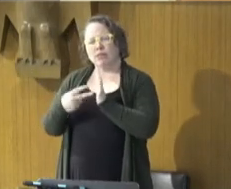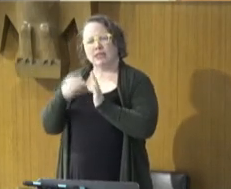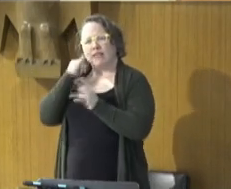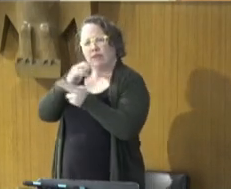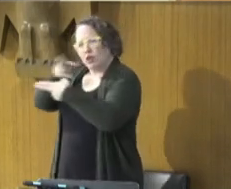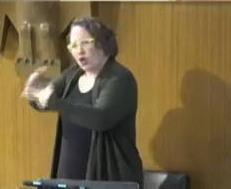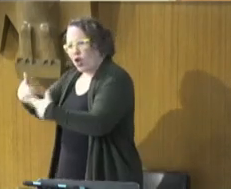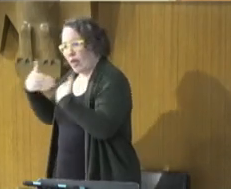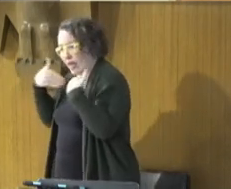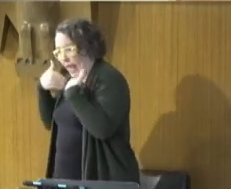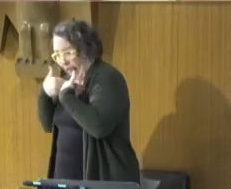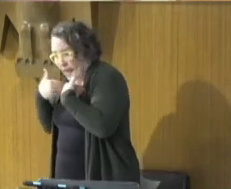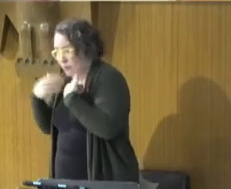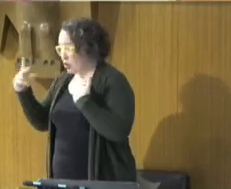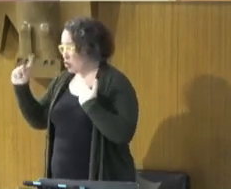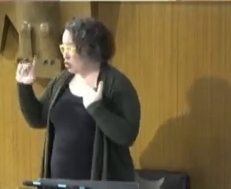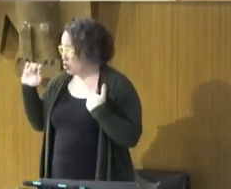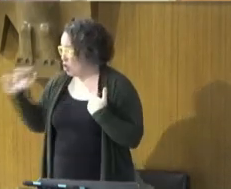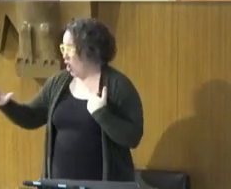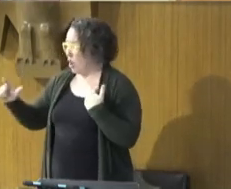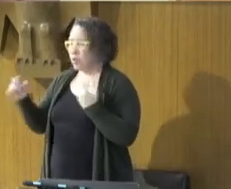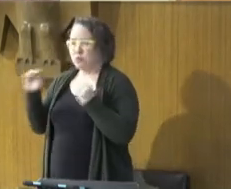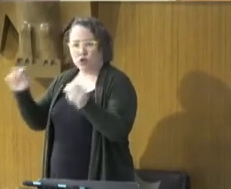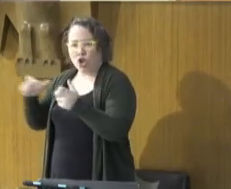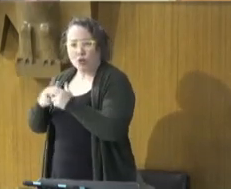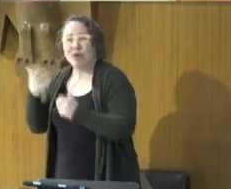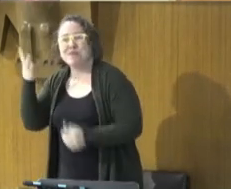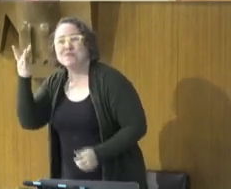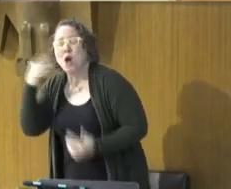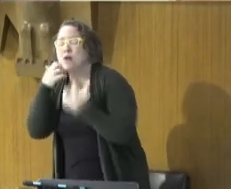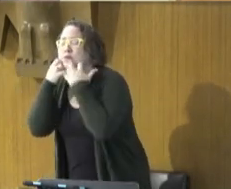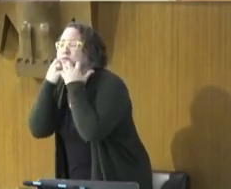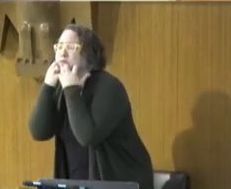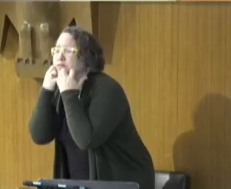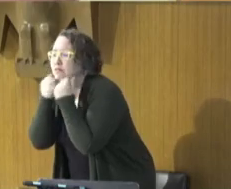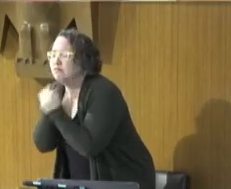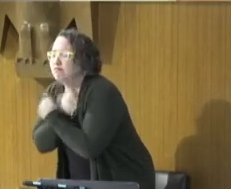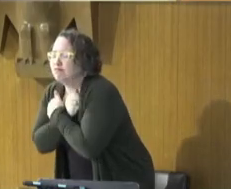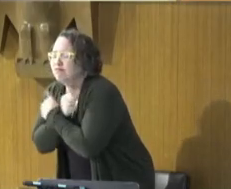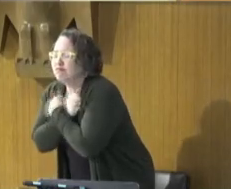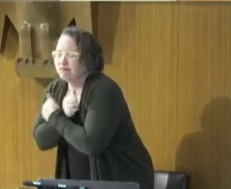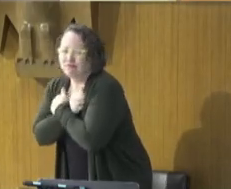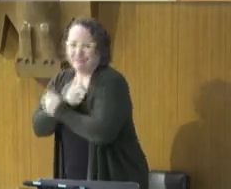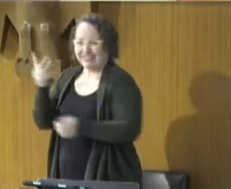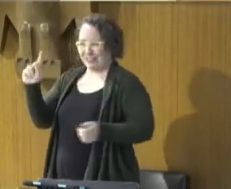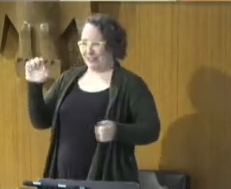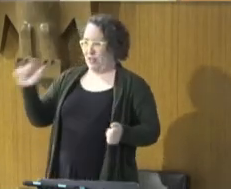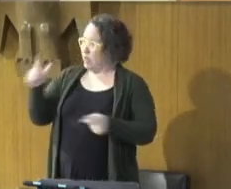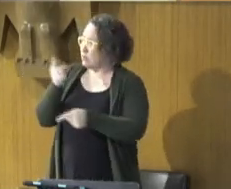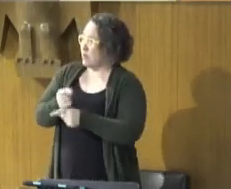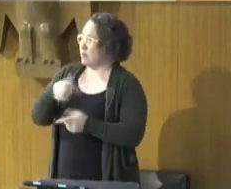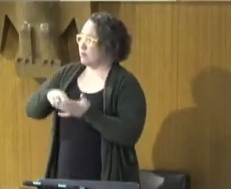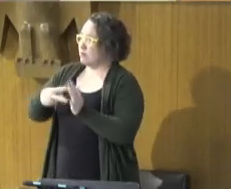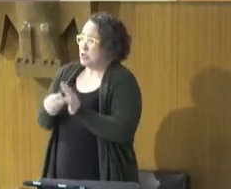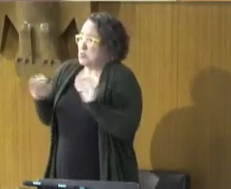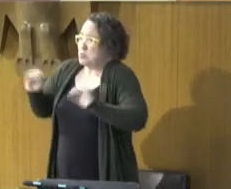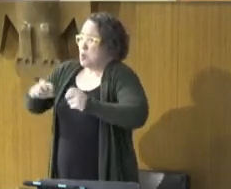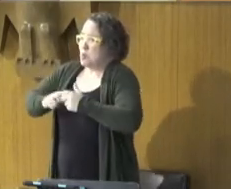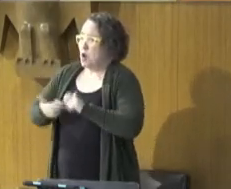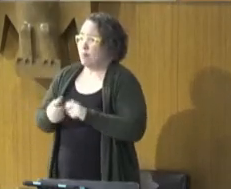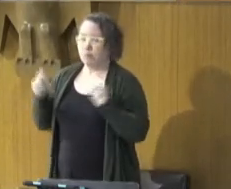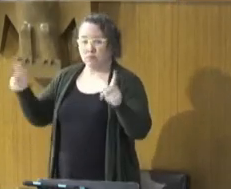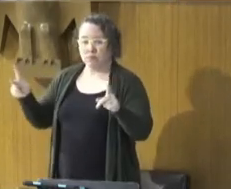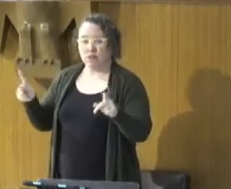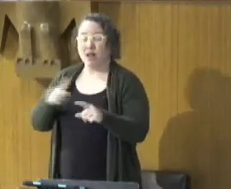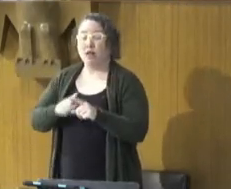or a dog, well then no problem because we love animals and dogs. How great would that be? Biblical